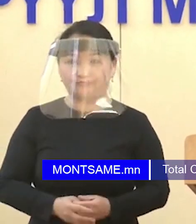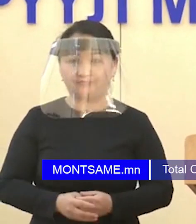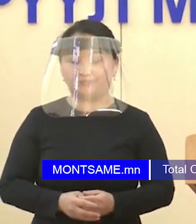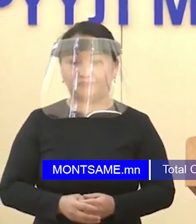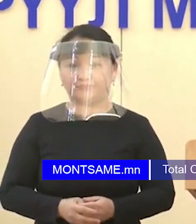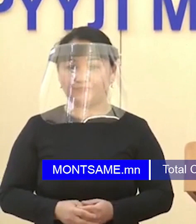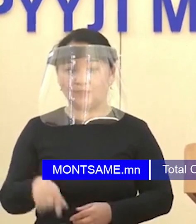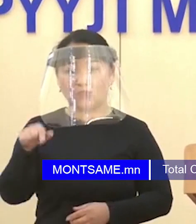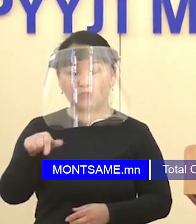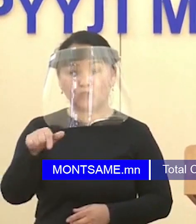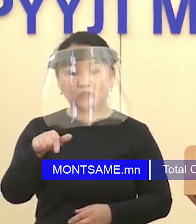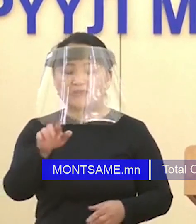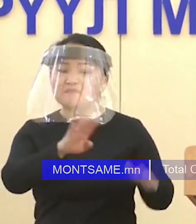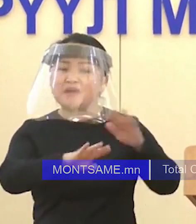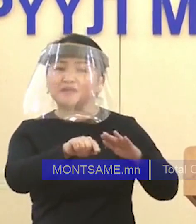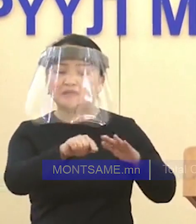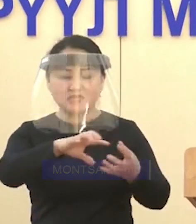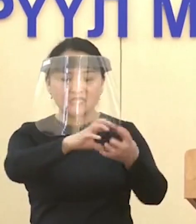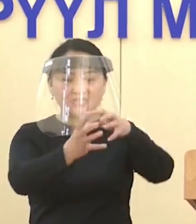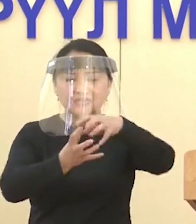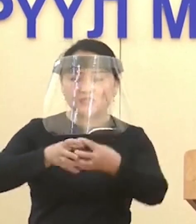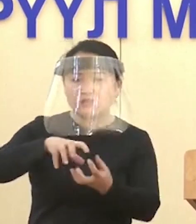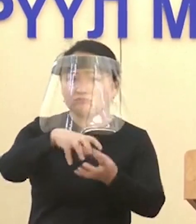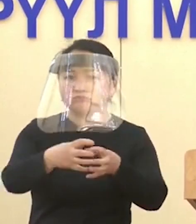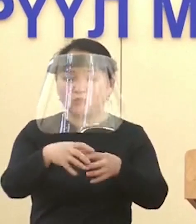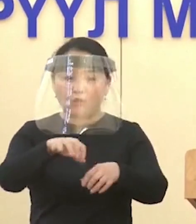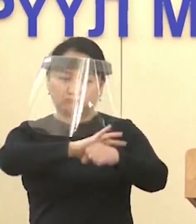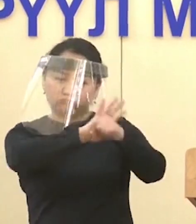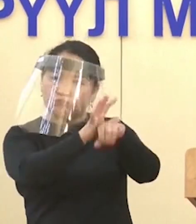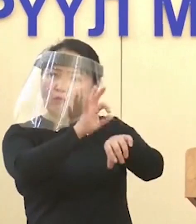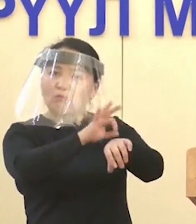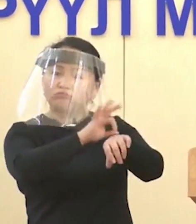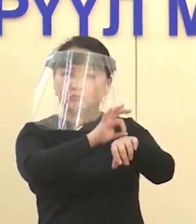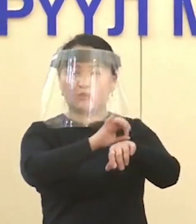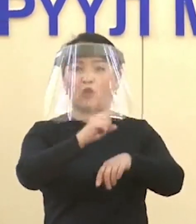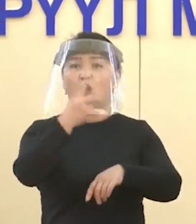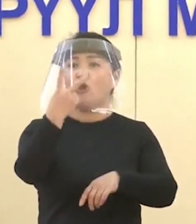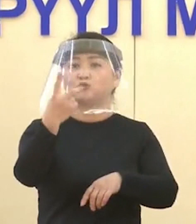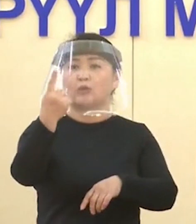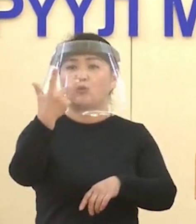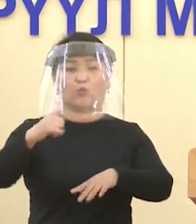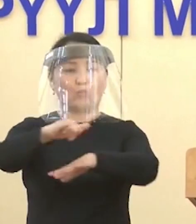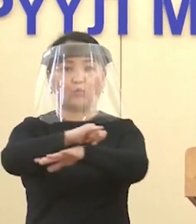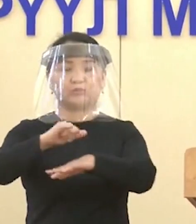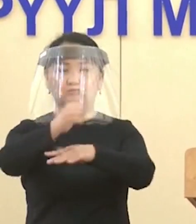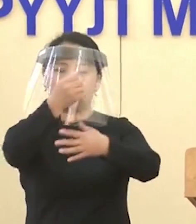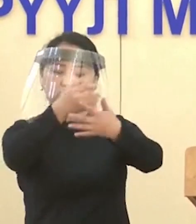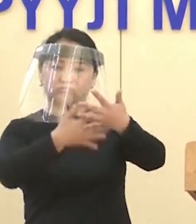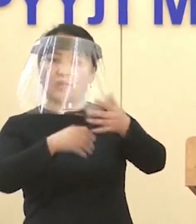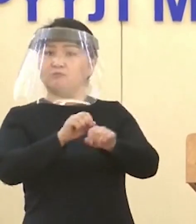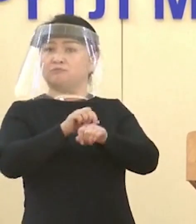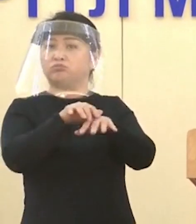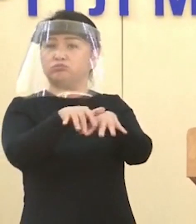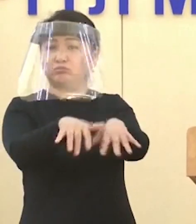to 282 Mongolians who traveled to Ulan, the city of Russia, from Moscow and Irkutsk cities to